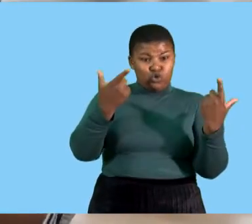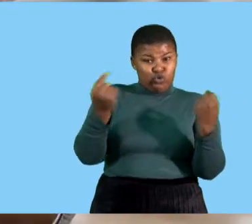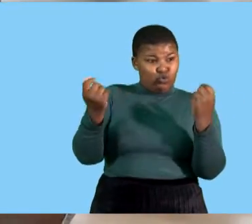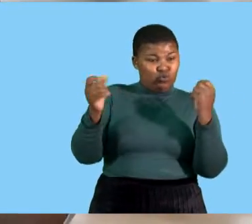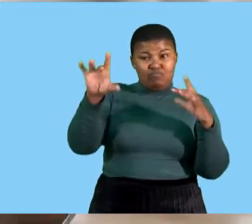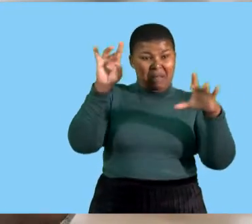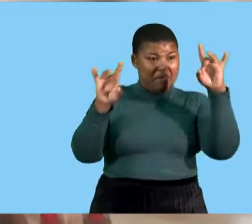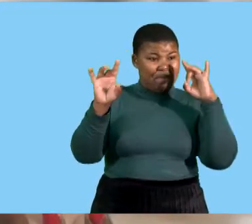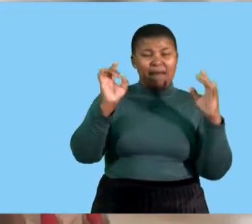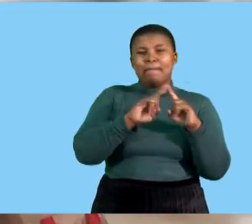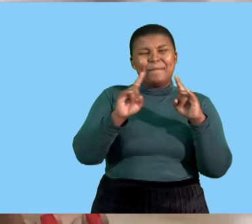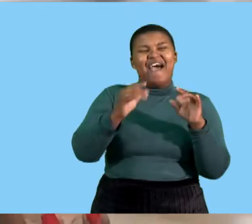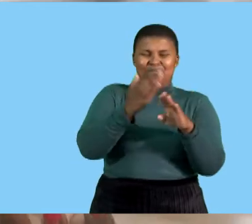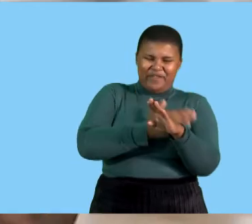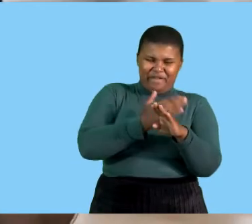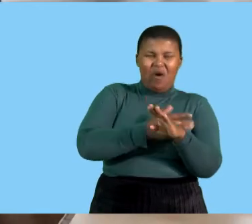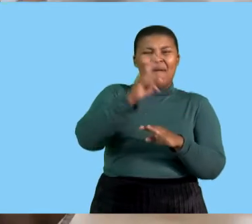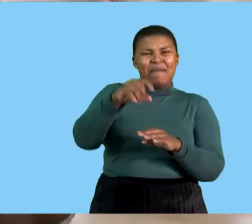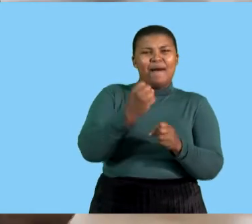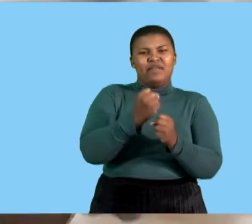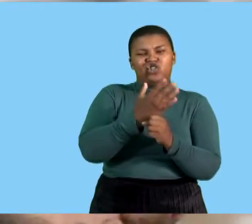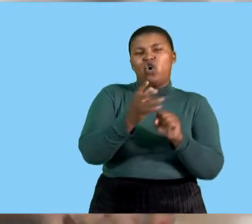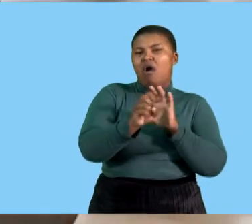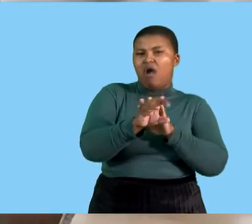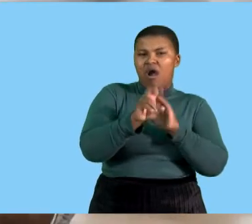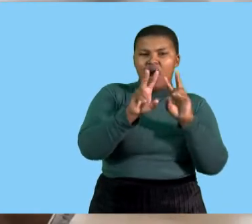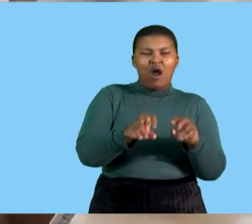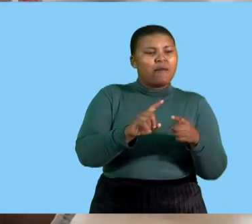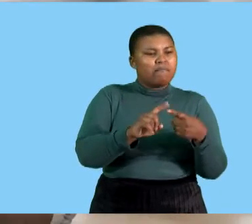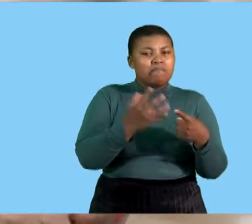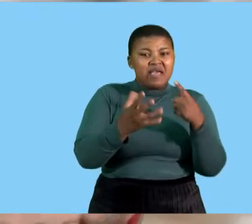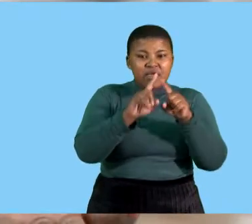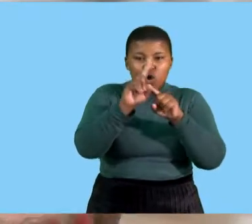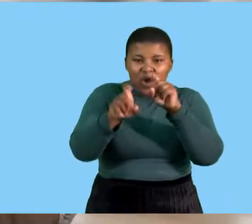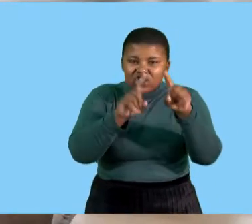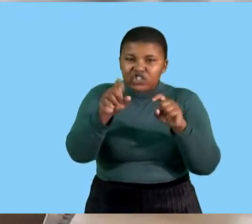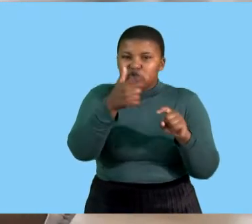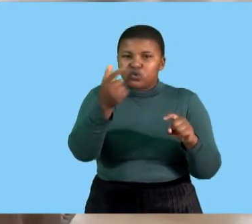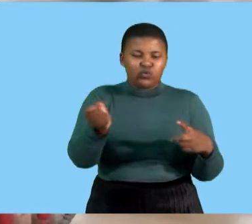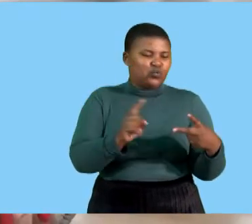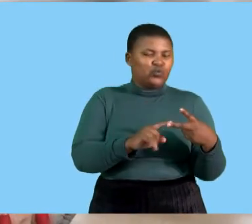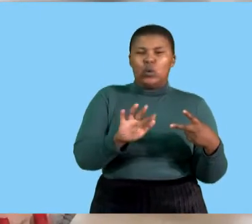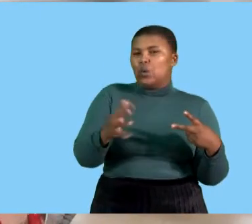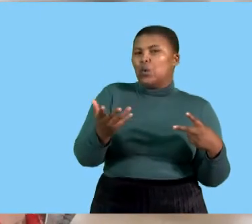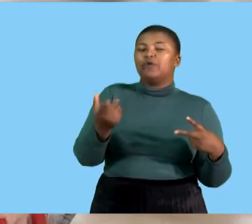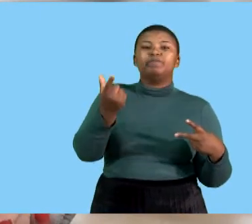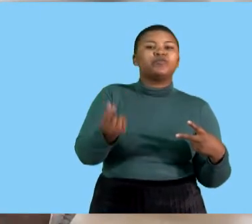a market research. And how will you conduct your market research? Maybe through questionnaires, by doing surveys maybe, or by doing